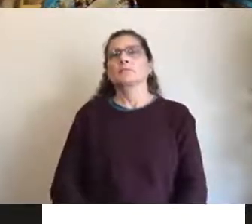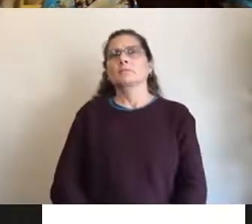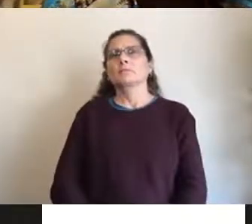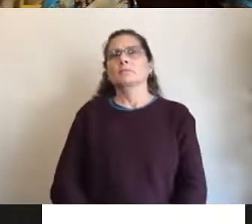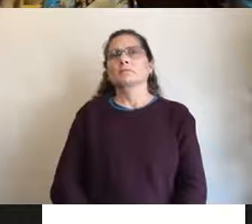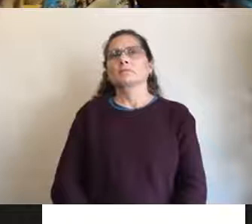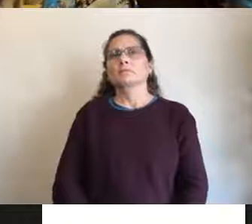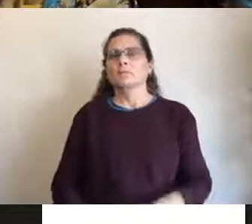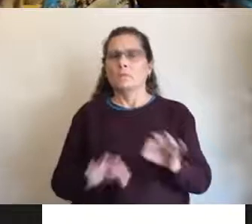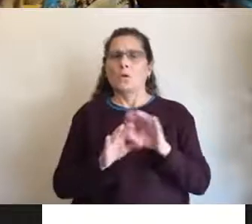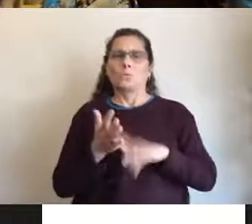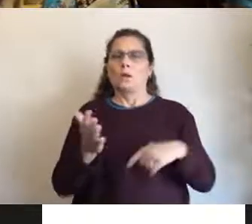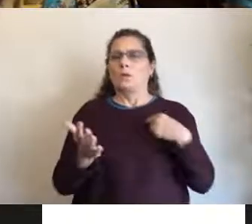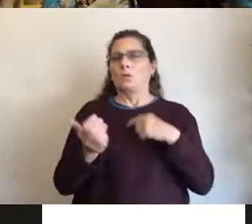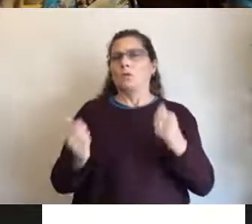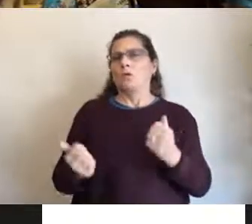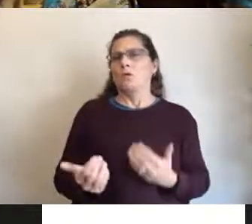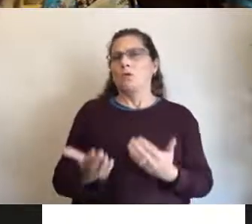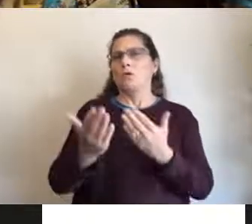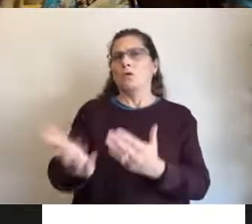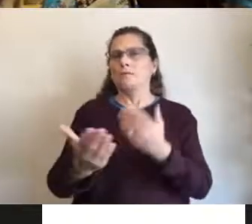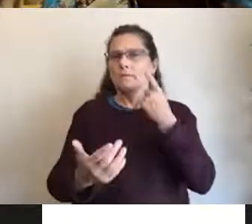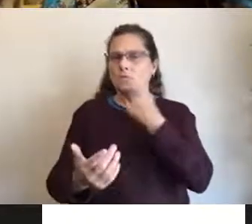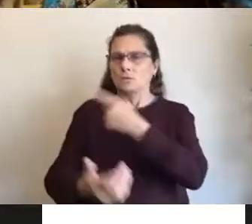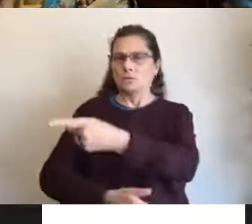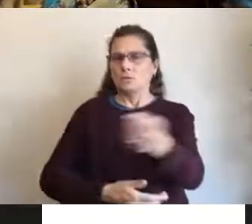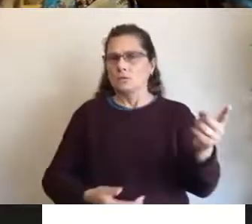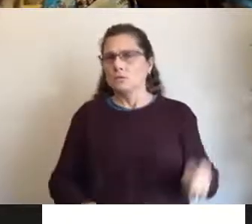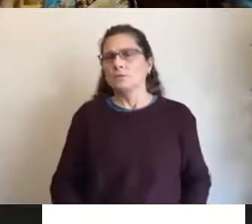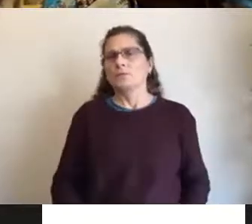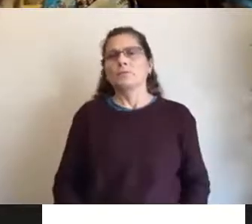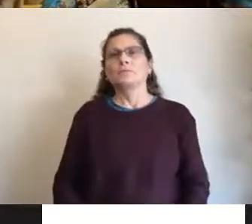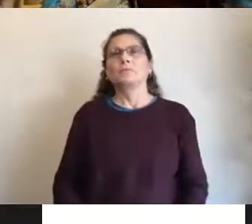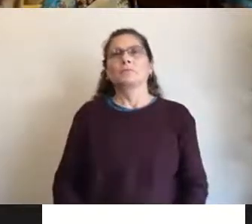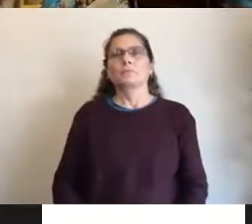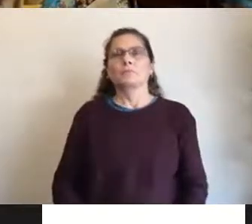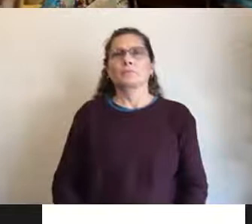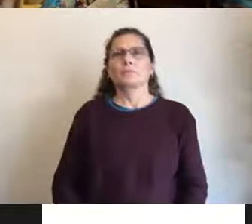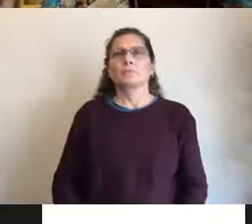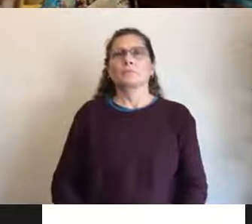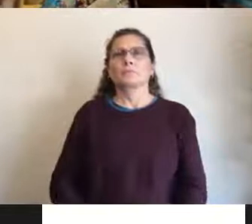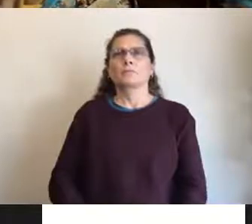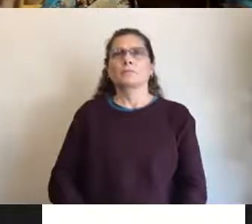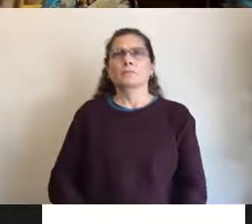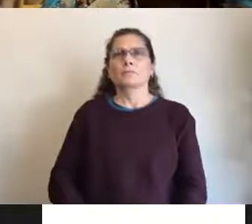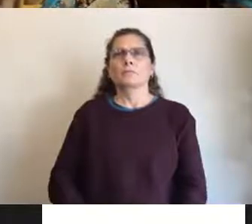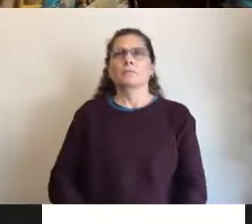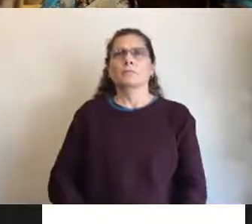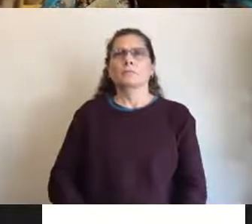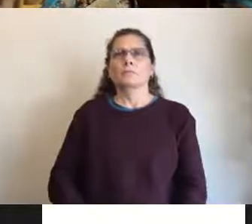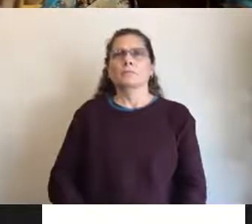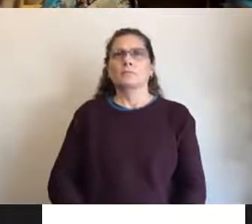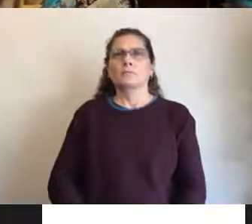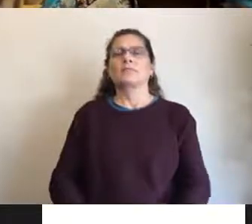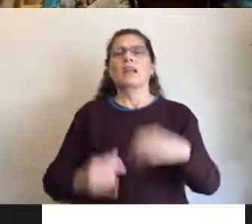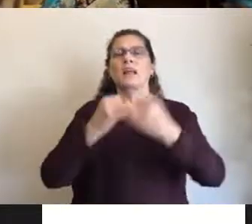are safe and warm this winter. Finally, as the mayor mentioned, enrollment for the Affordable Care Act 2021 health